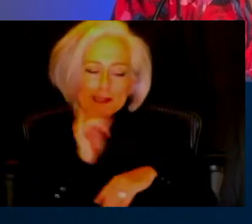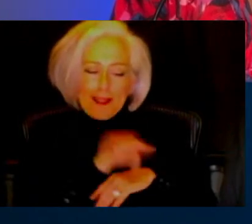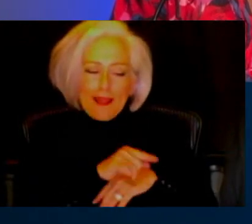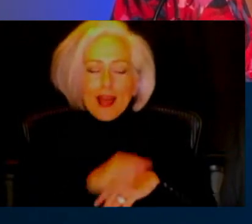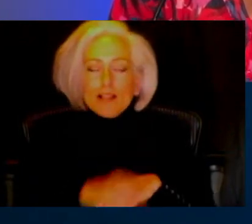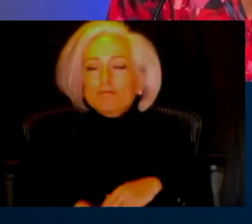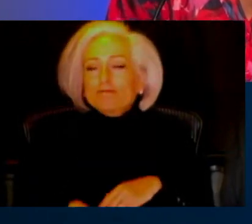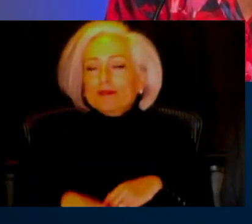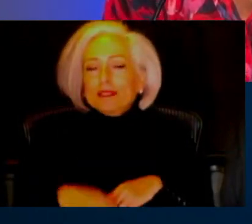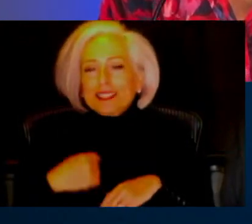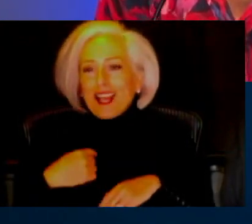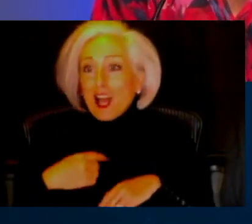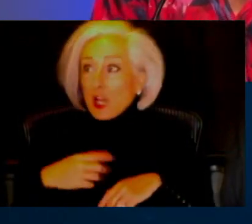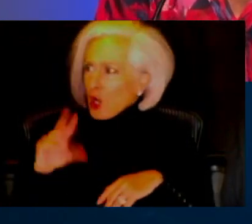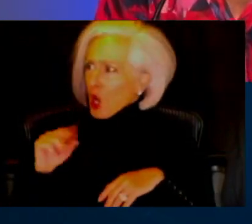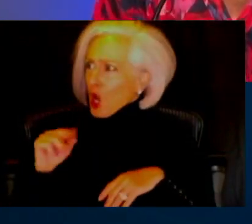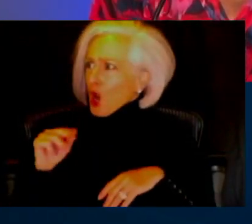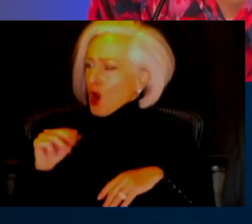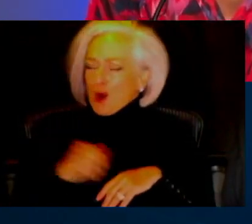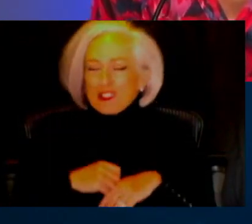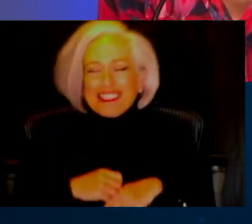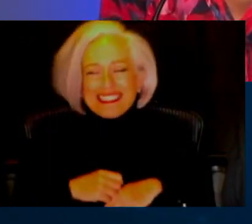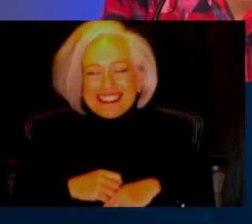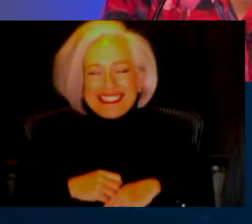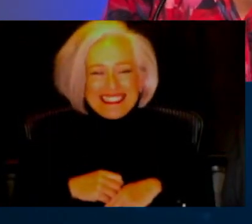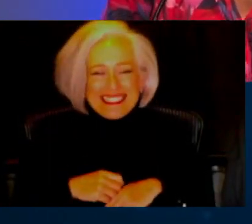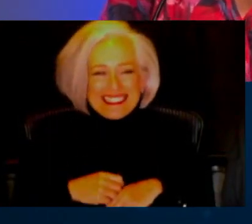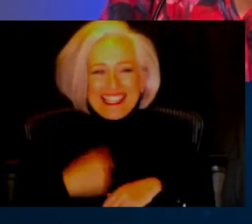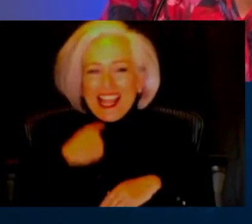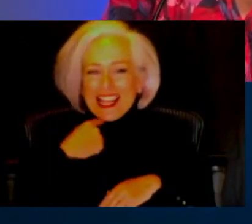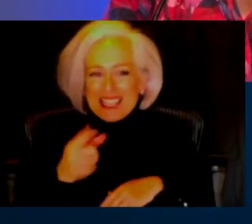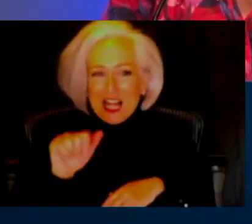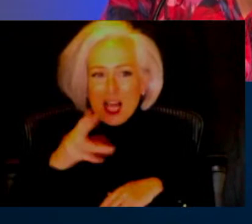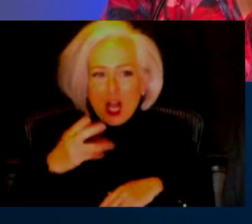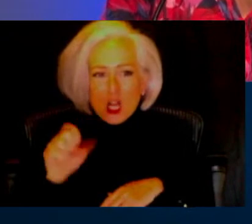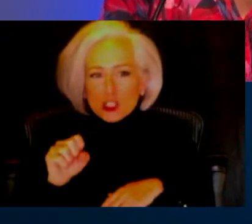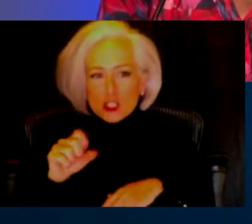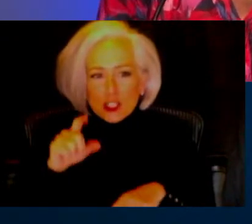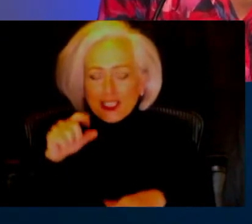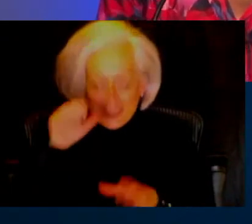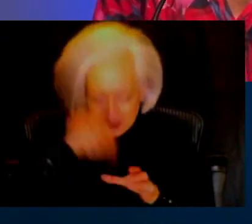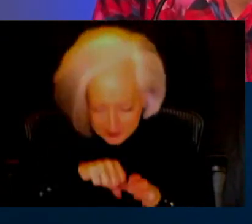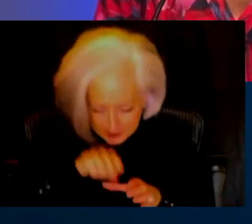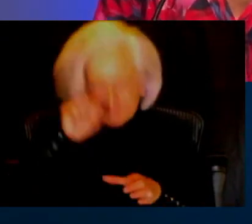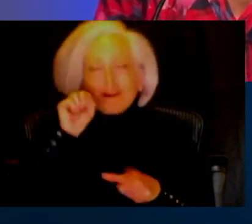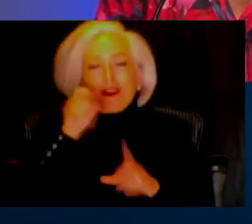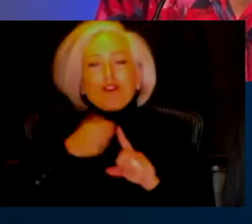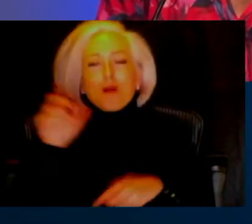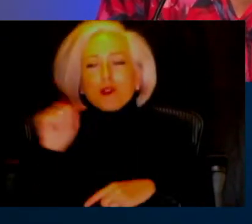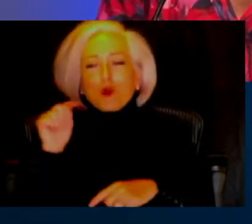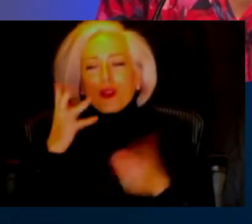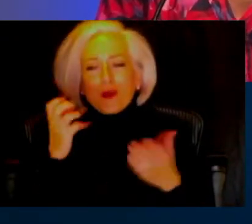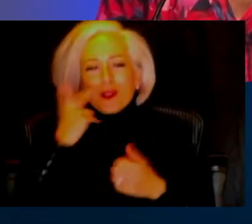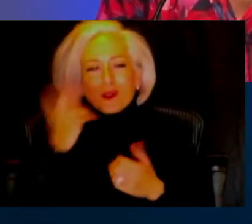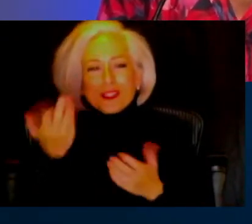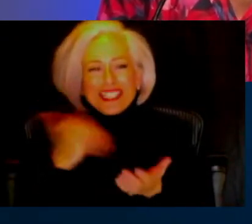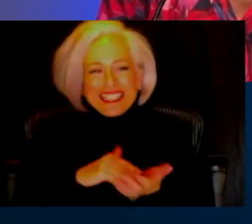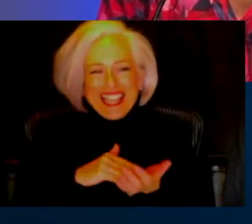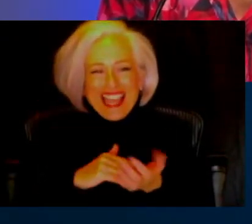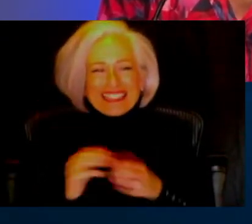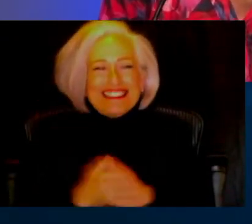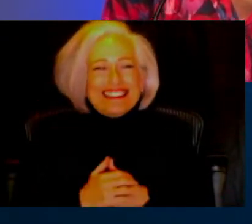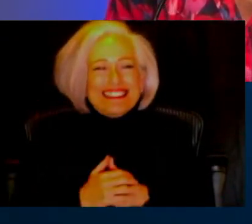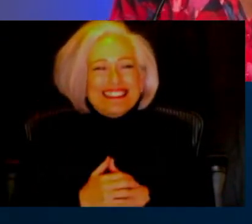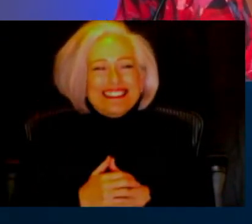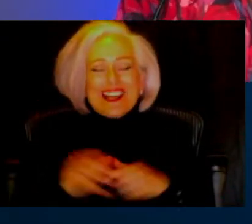come No. No, tell him he's got to get his head out of the toilet here in a minute because I want to see him again. So while I have you here, though, Archie.